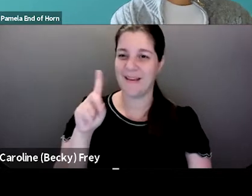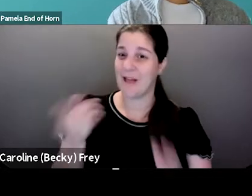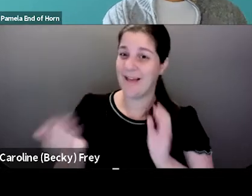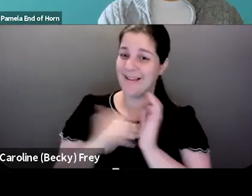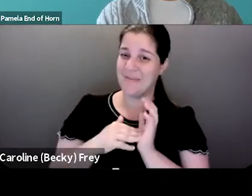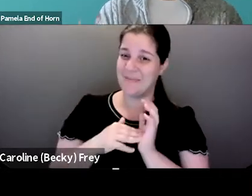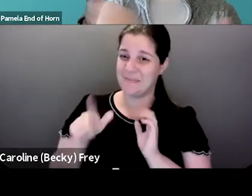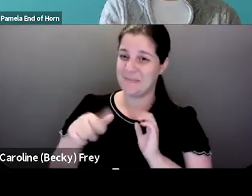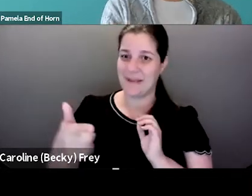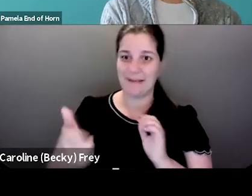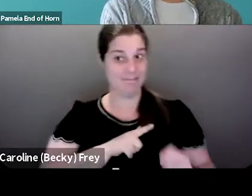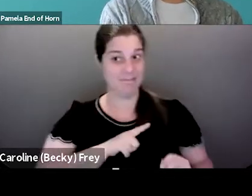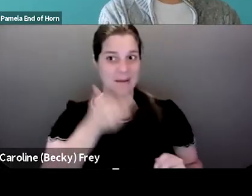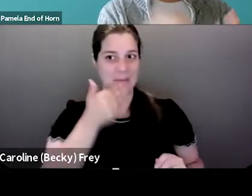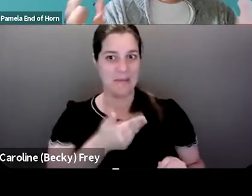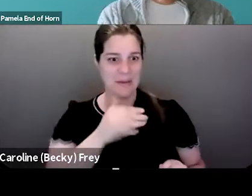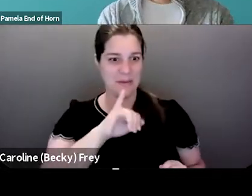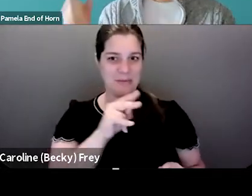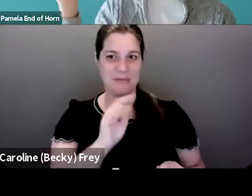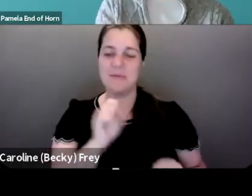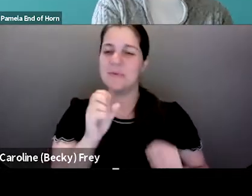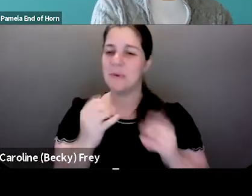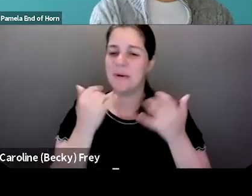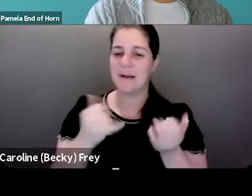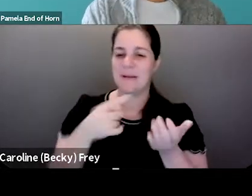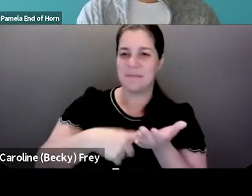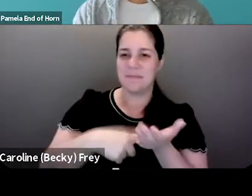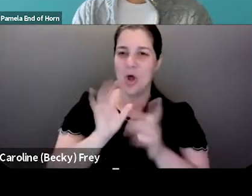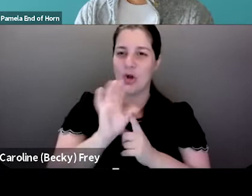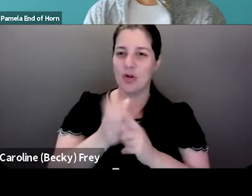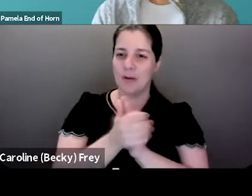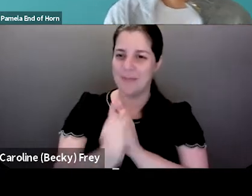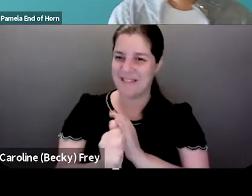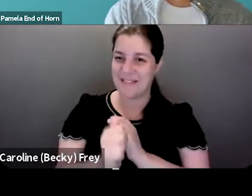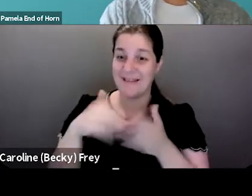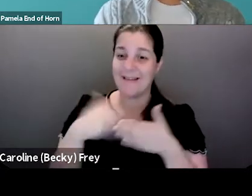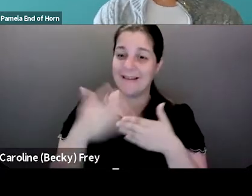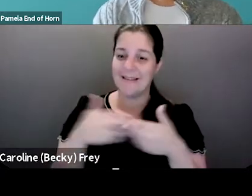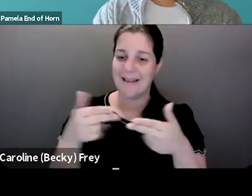Thanks, Jane. So beyond cultural competency, let's talk about this. Next slide.